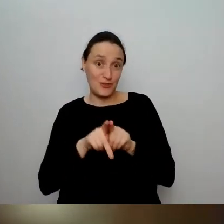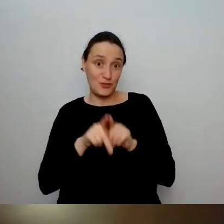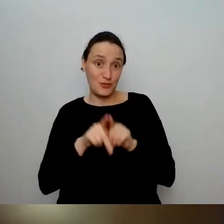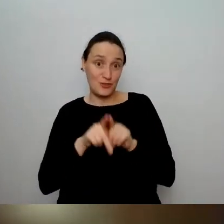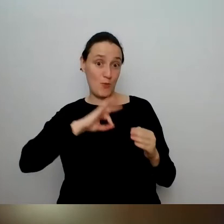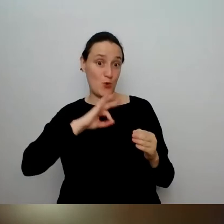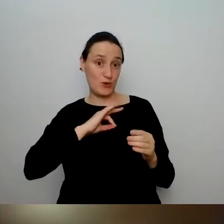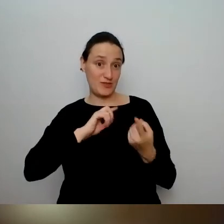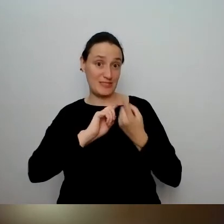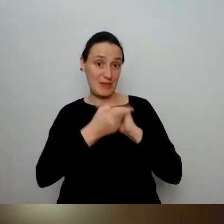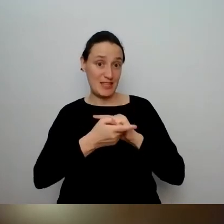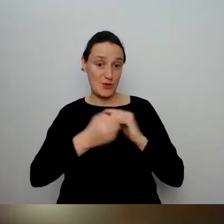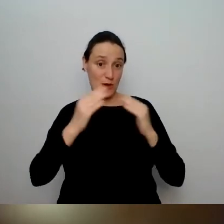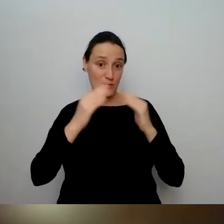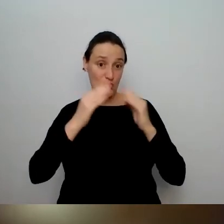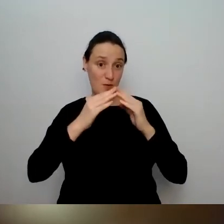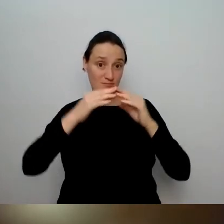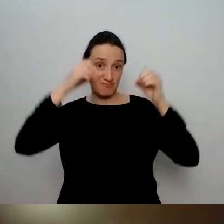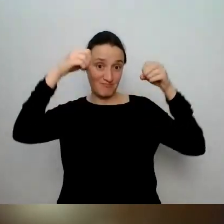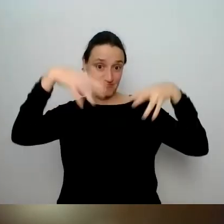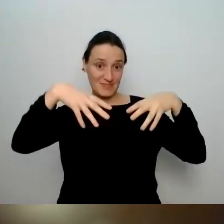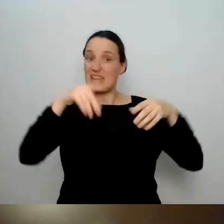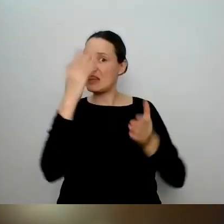controls, and also to I bought